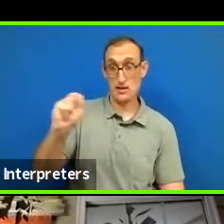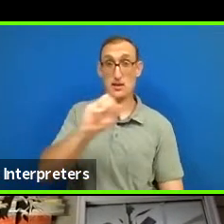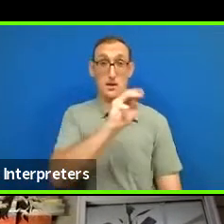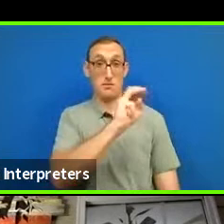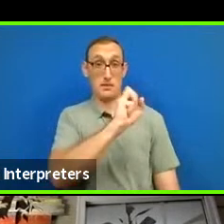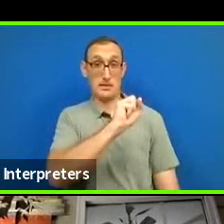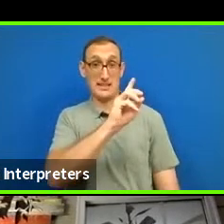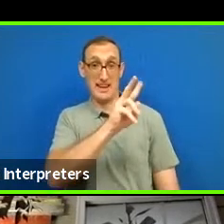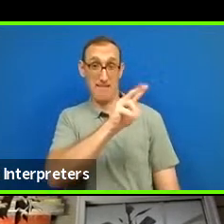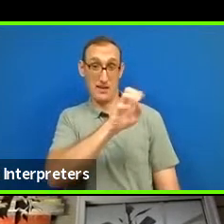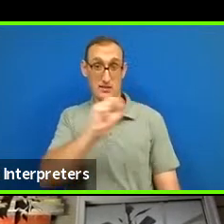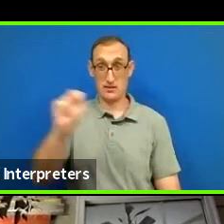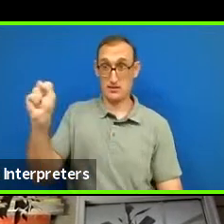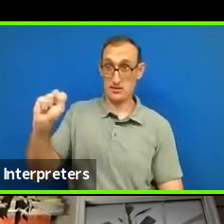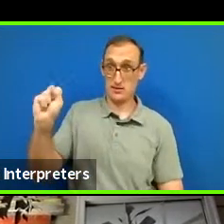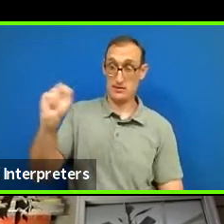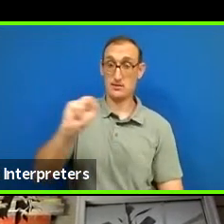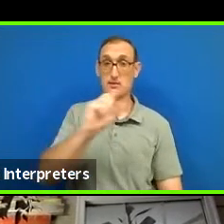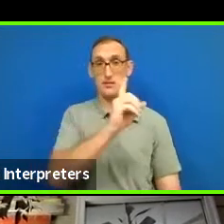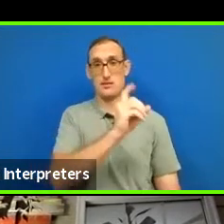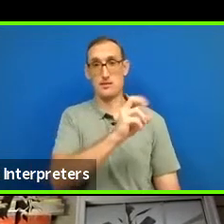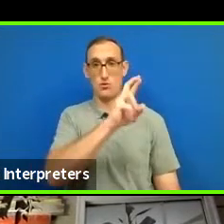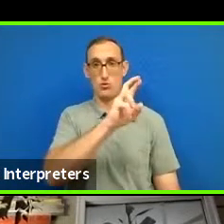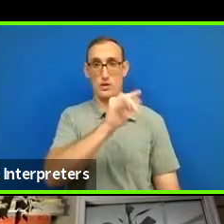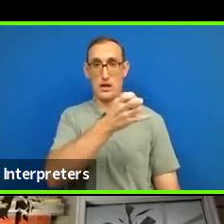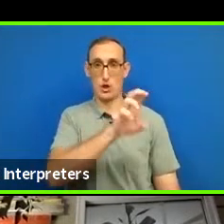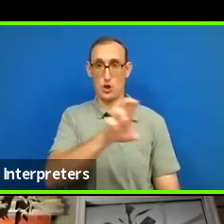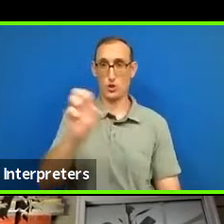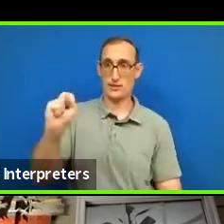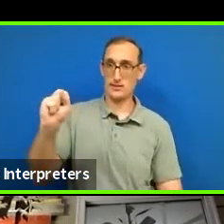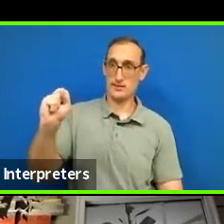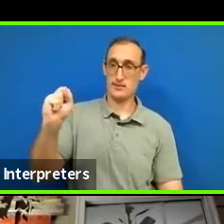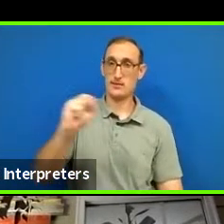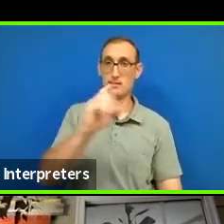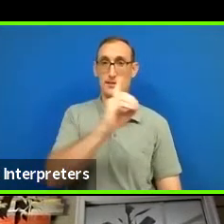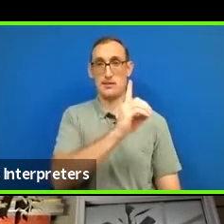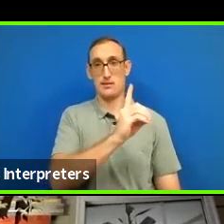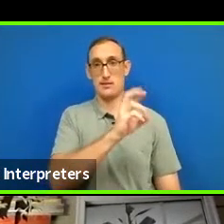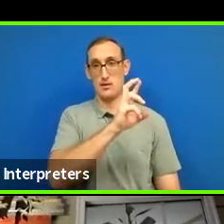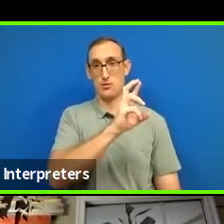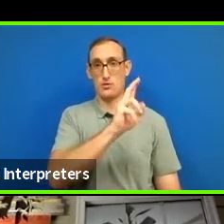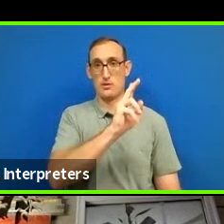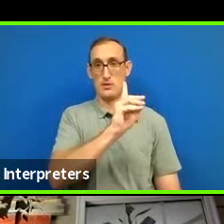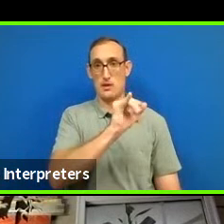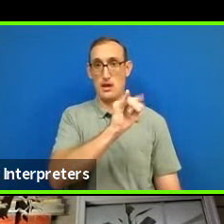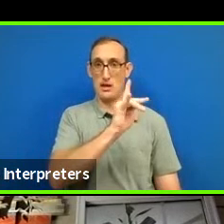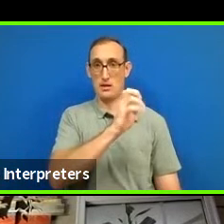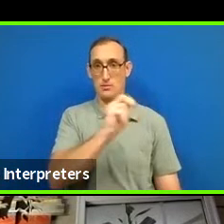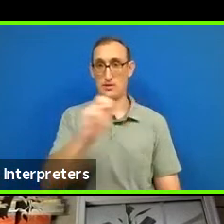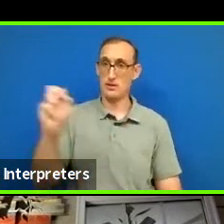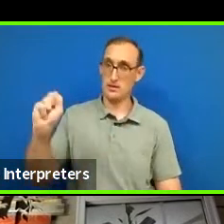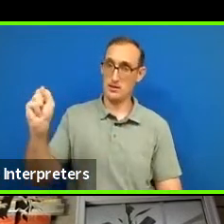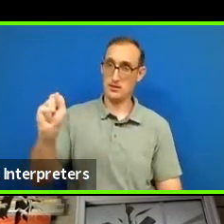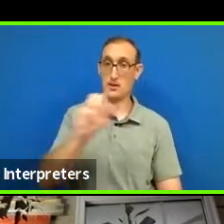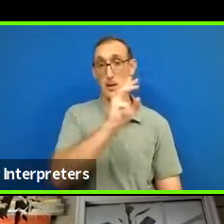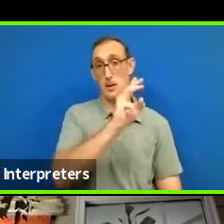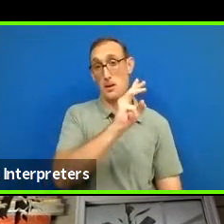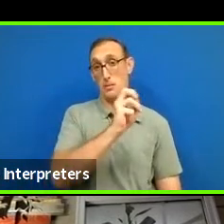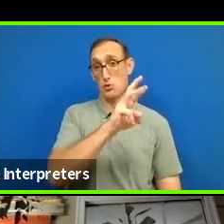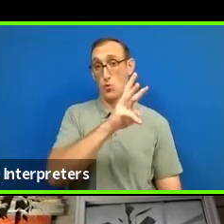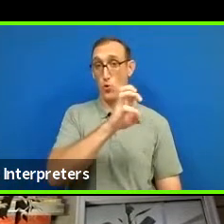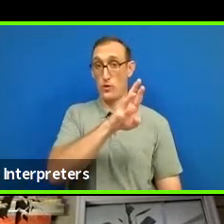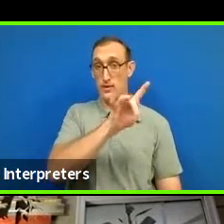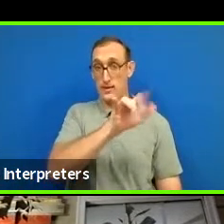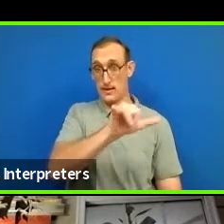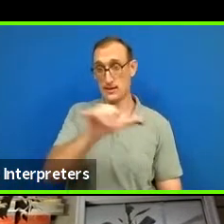Davis? Yes. Dr. Yeager? Yes. Dr. Dykeman? Yes. Mr. Worthy?